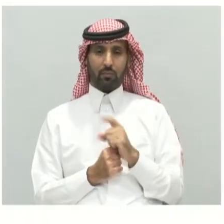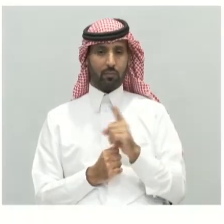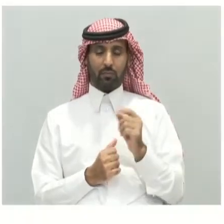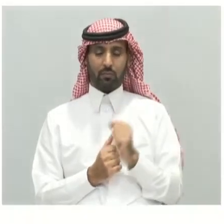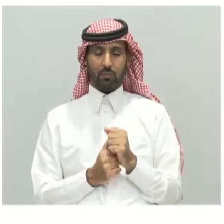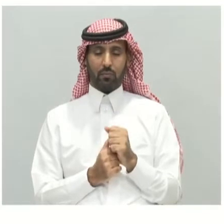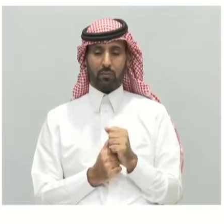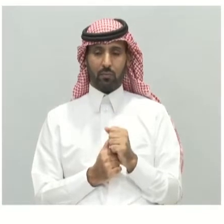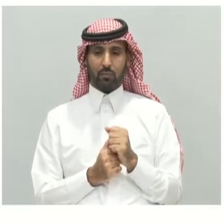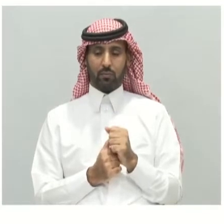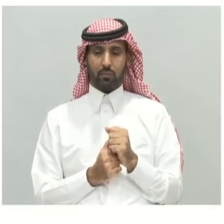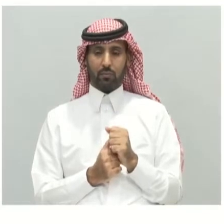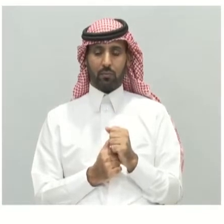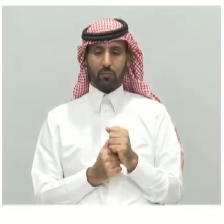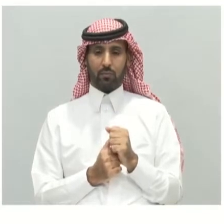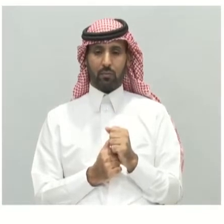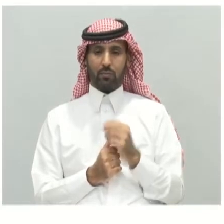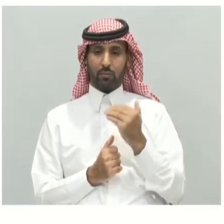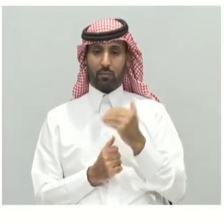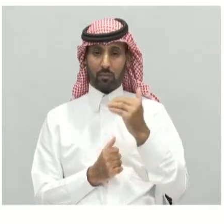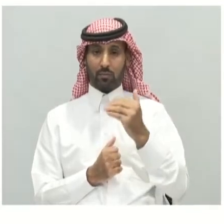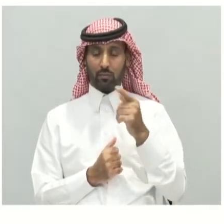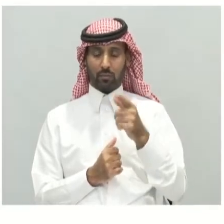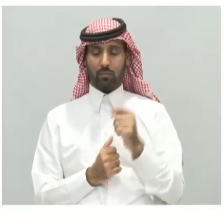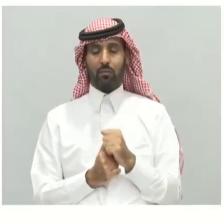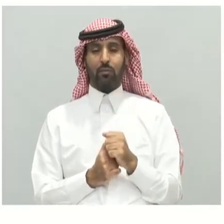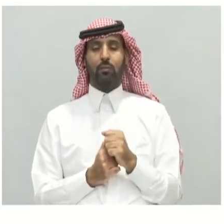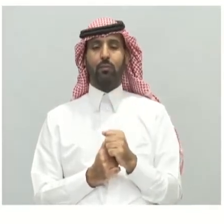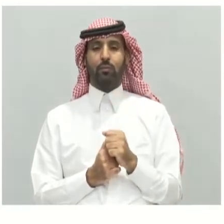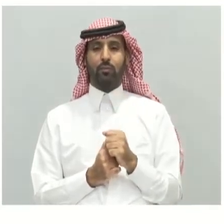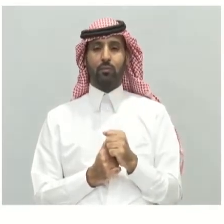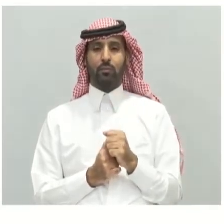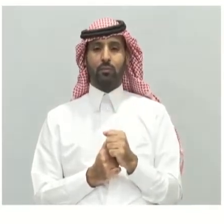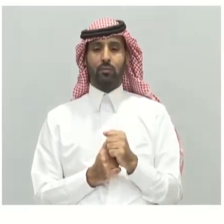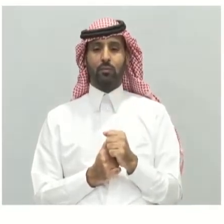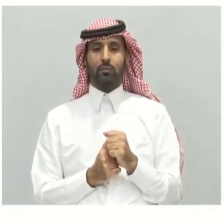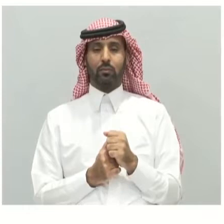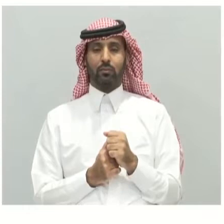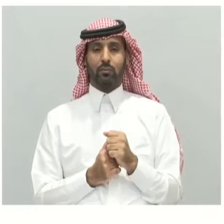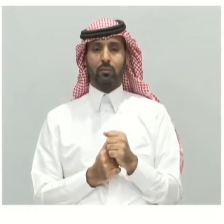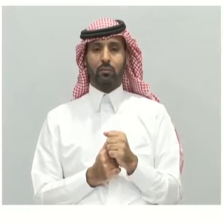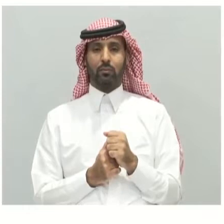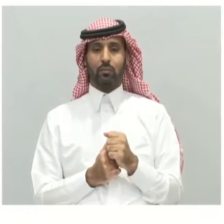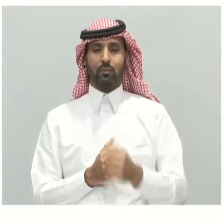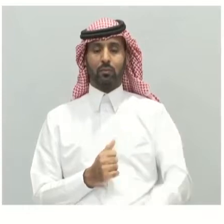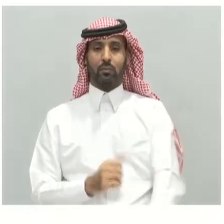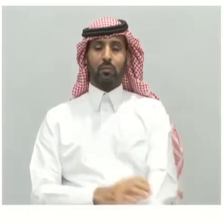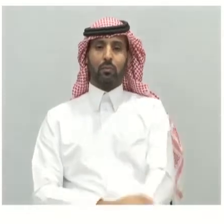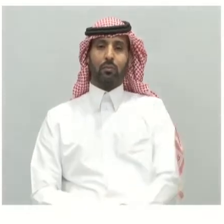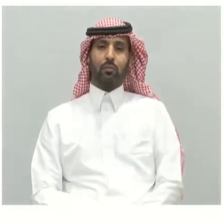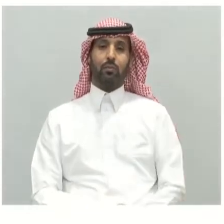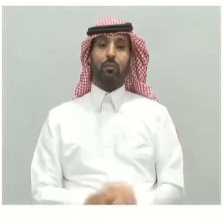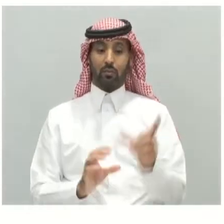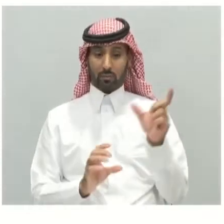Okay? Based on your sentence. Let's see here. We have